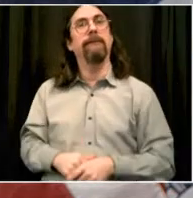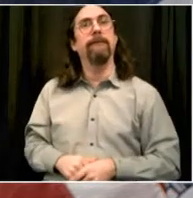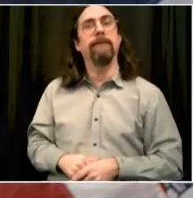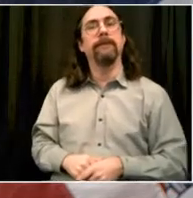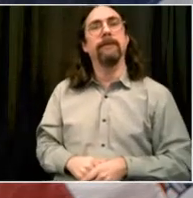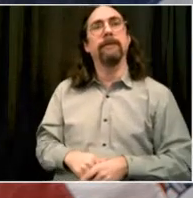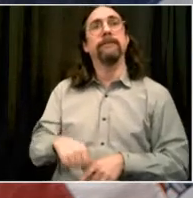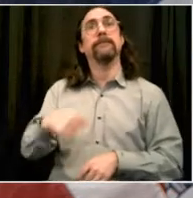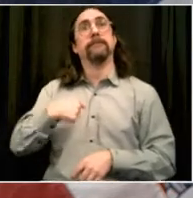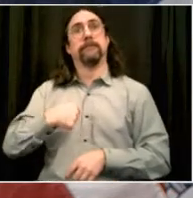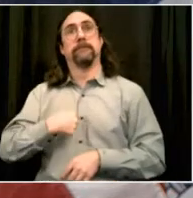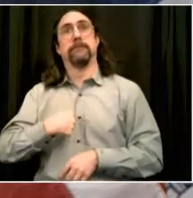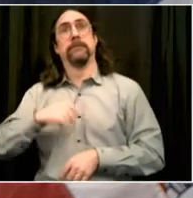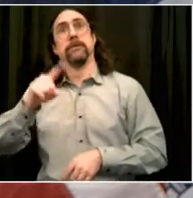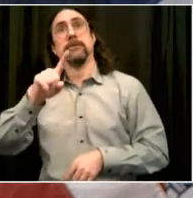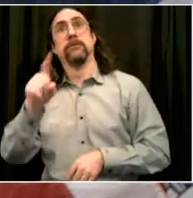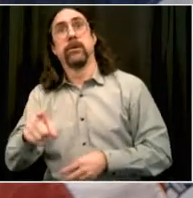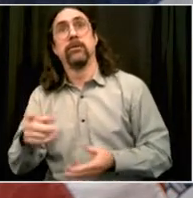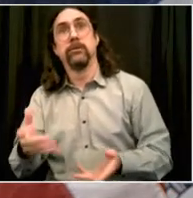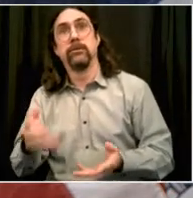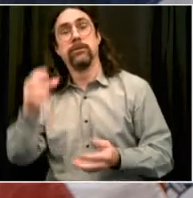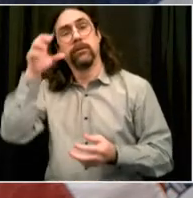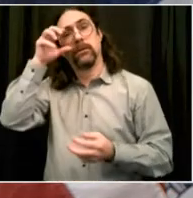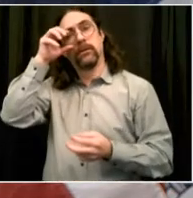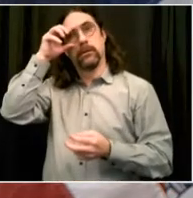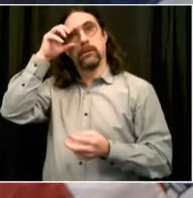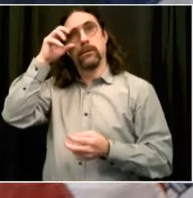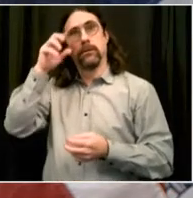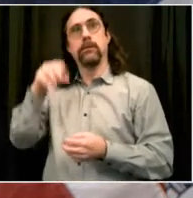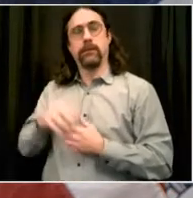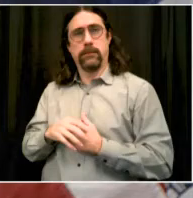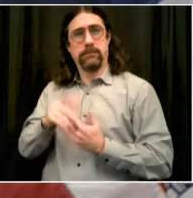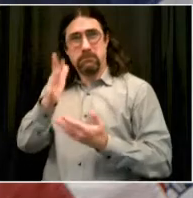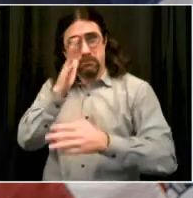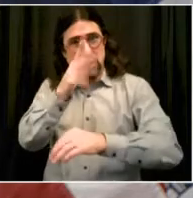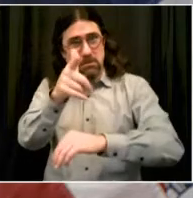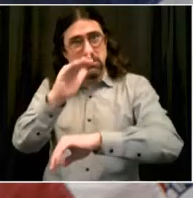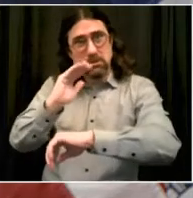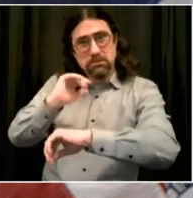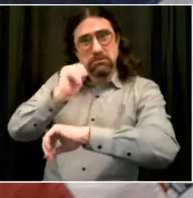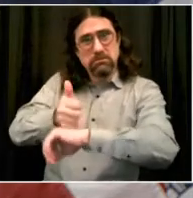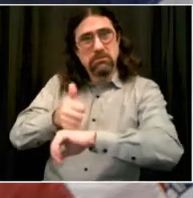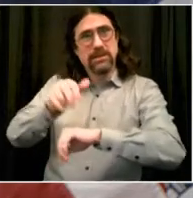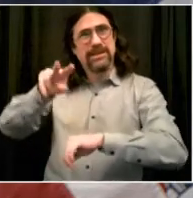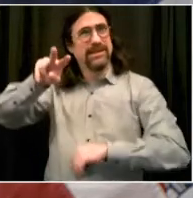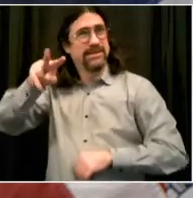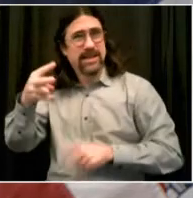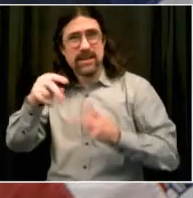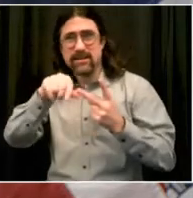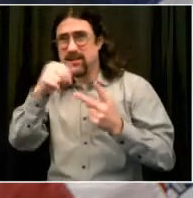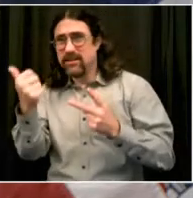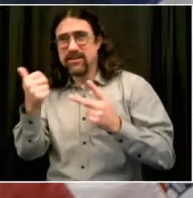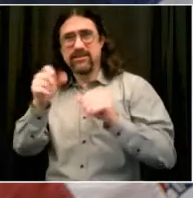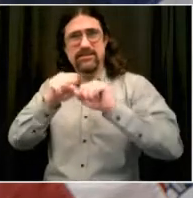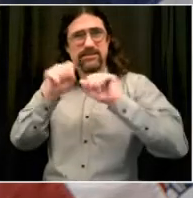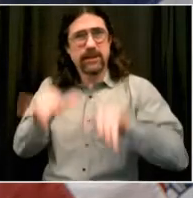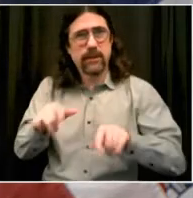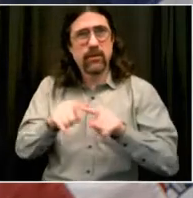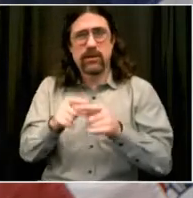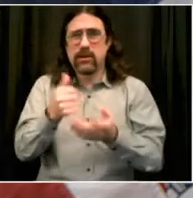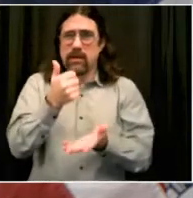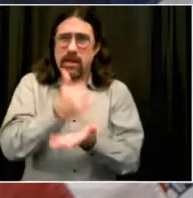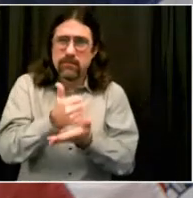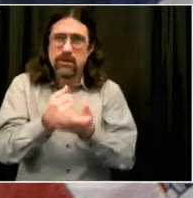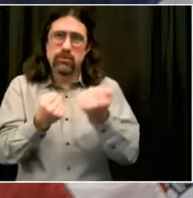people aren't left to file those impartial hearing requests. Yeah, Yoav, I appreciate the question a lot because, look,